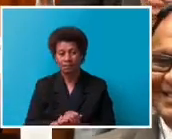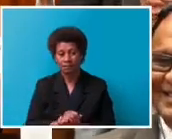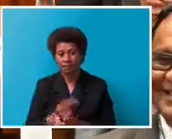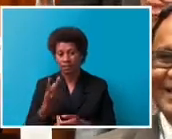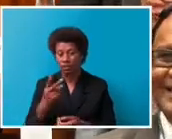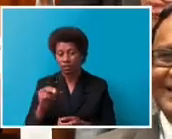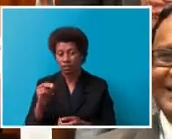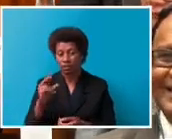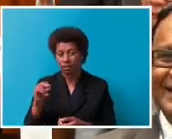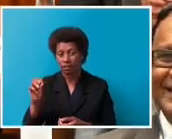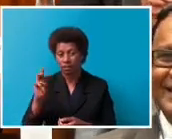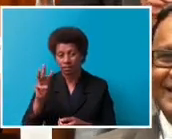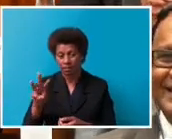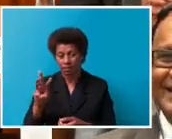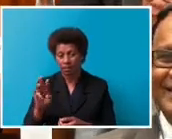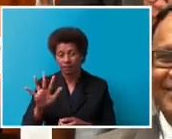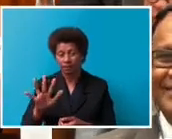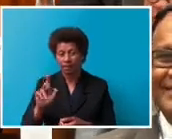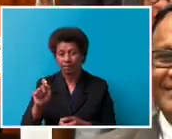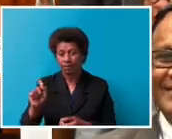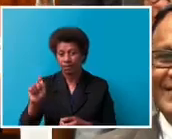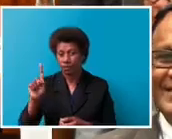2023, 5.1%.